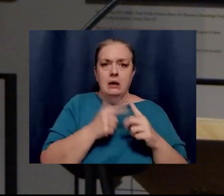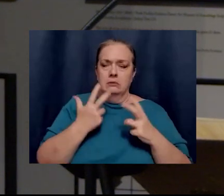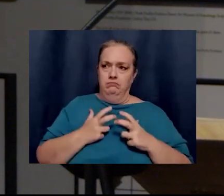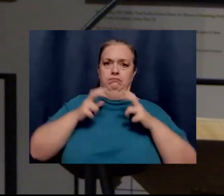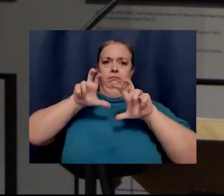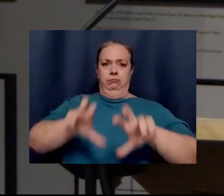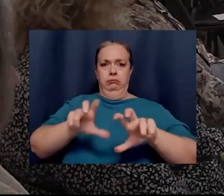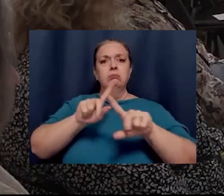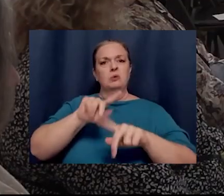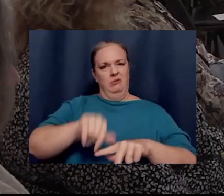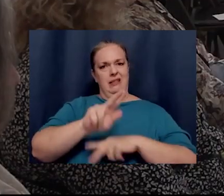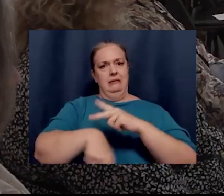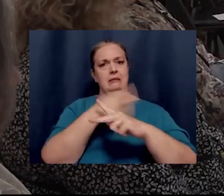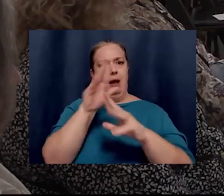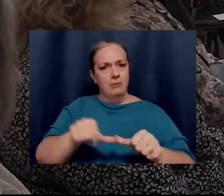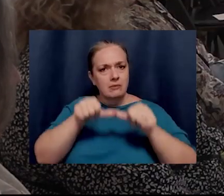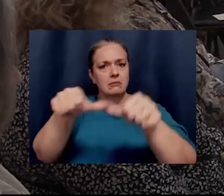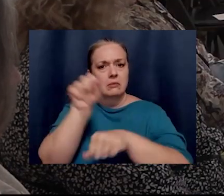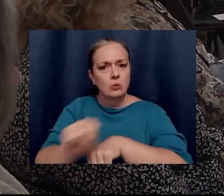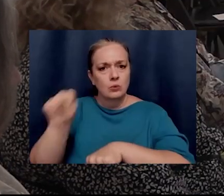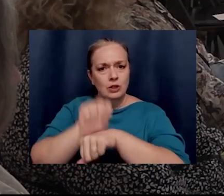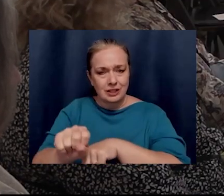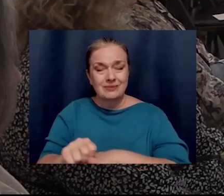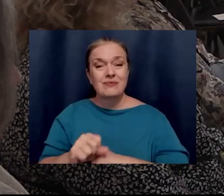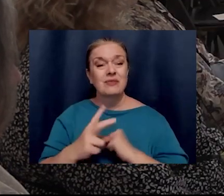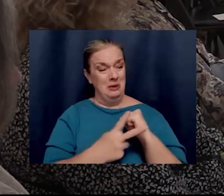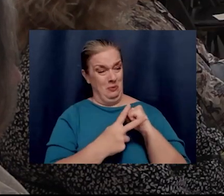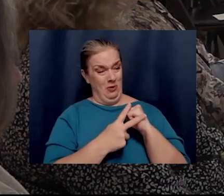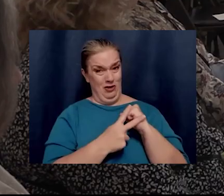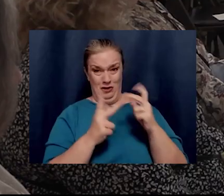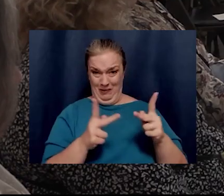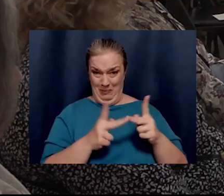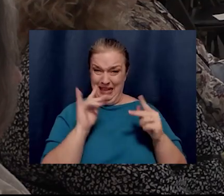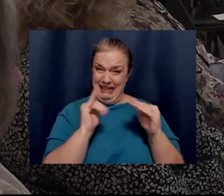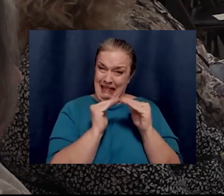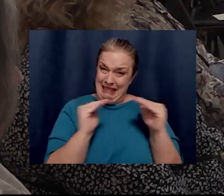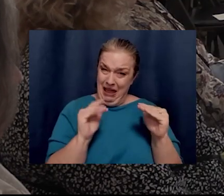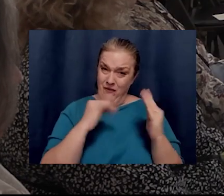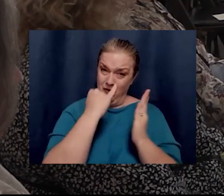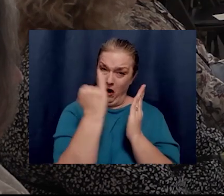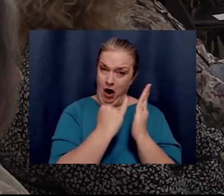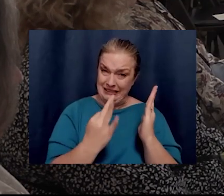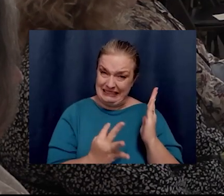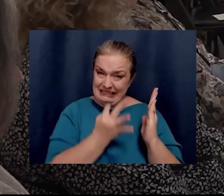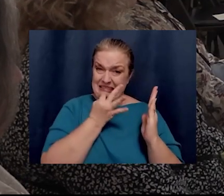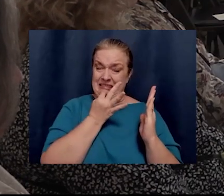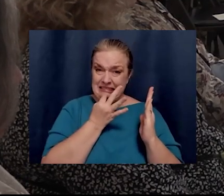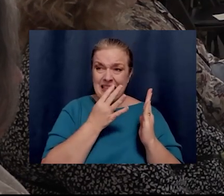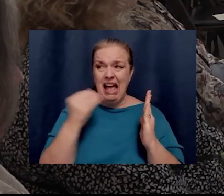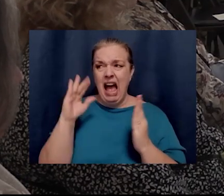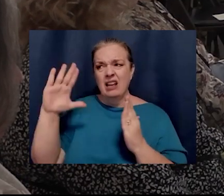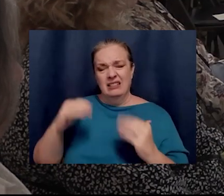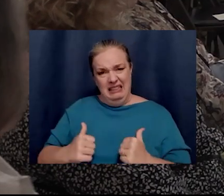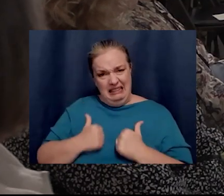perpetual legacy. To preserve places representing this level of artistic excellence and compelling